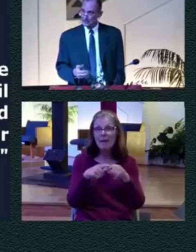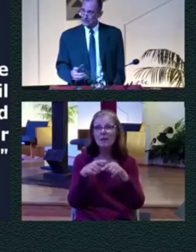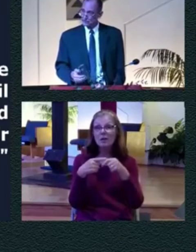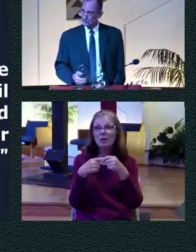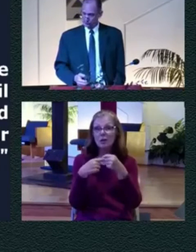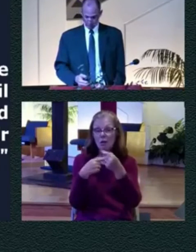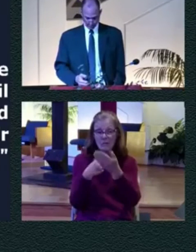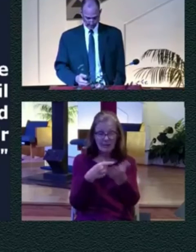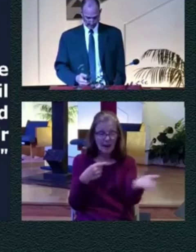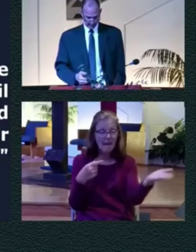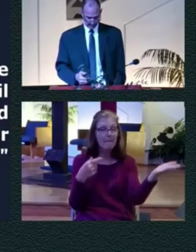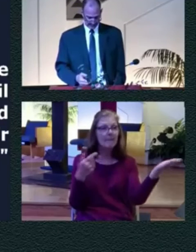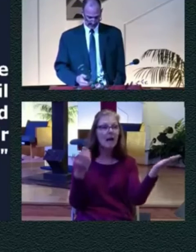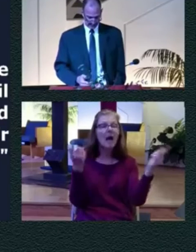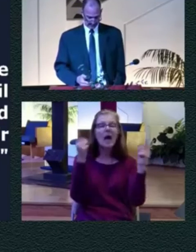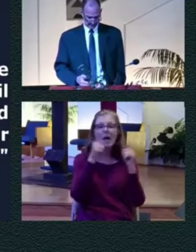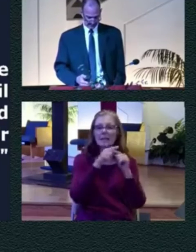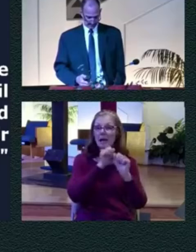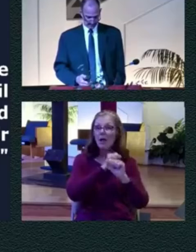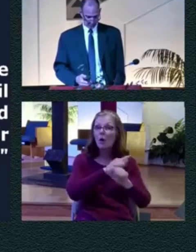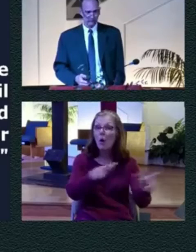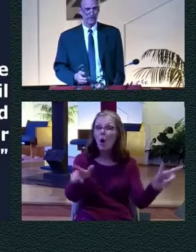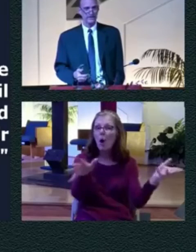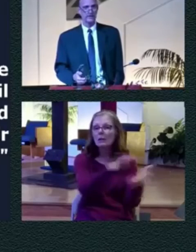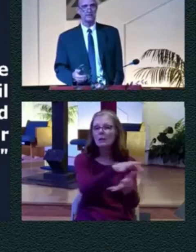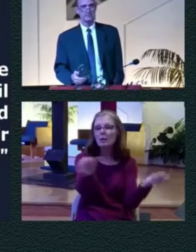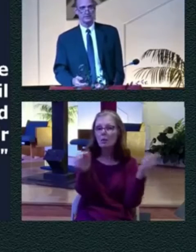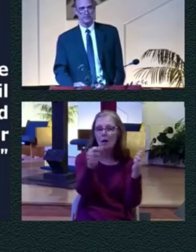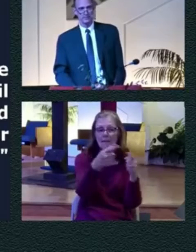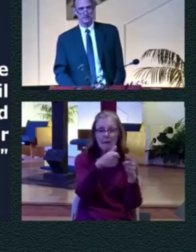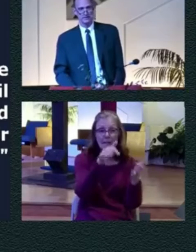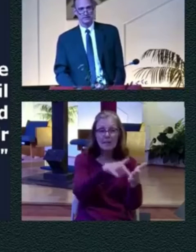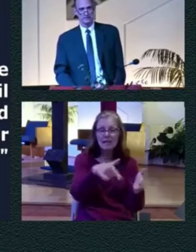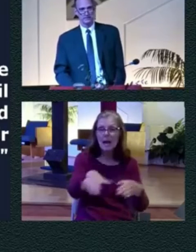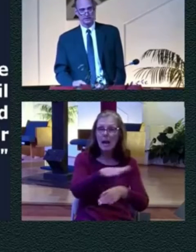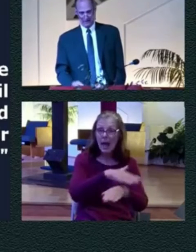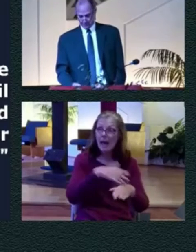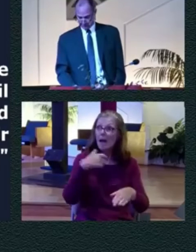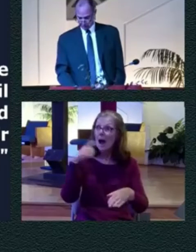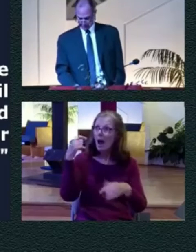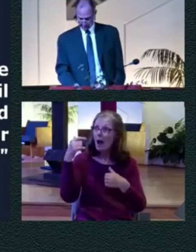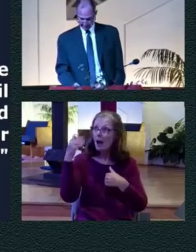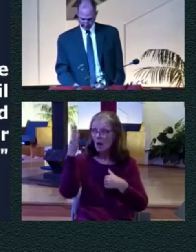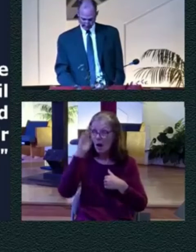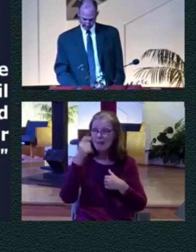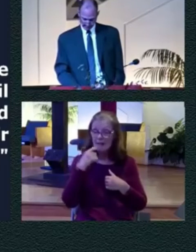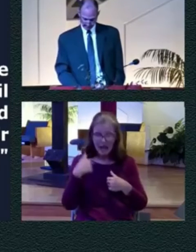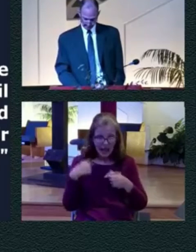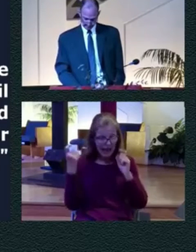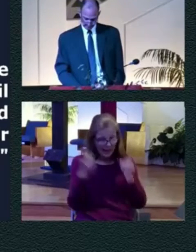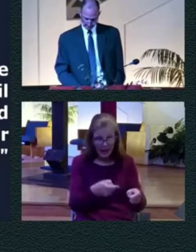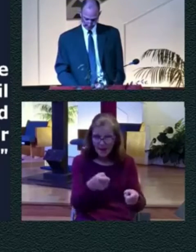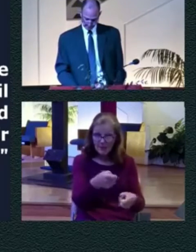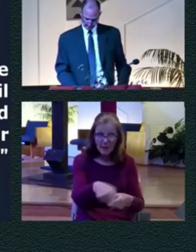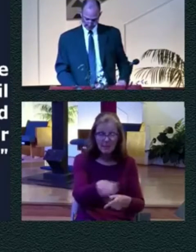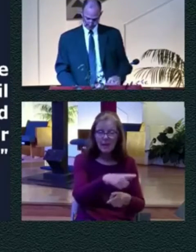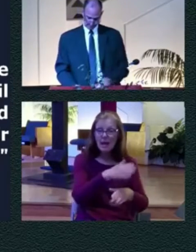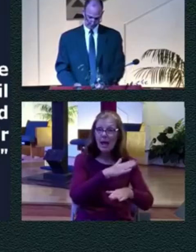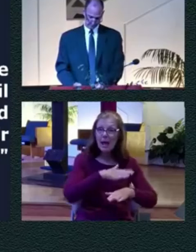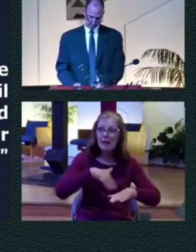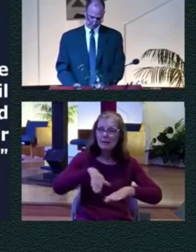until they are destroyed from the land which I gave to them and their forefathers.